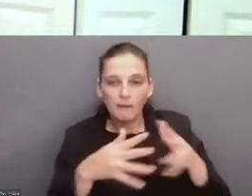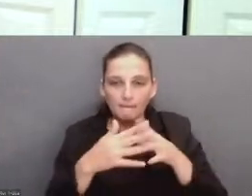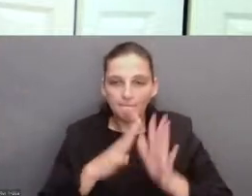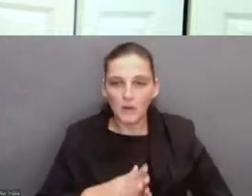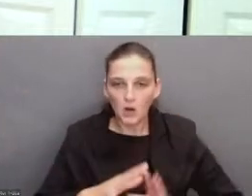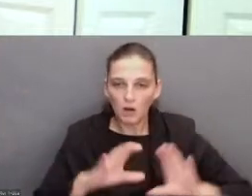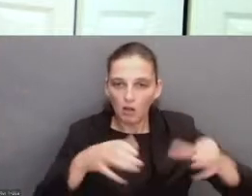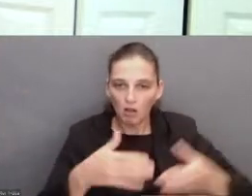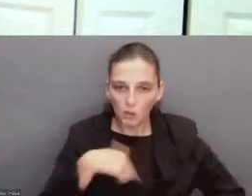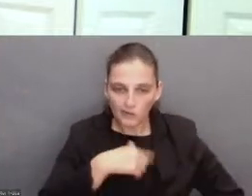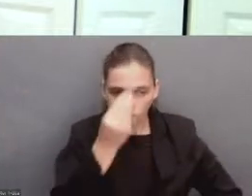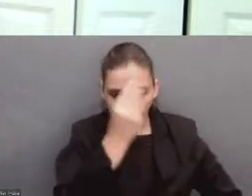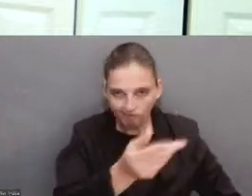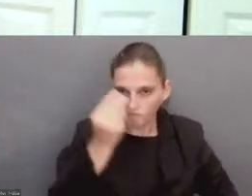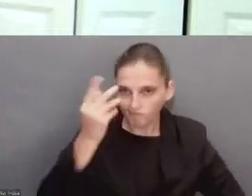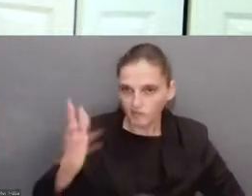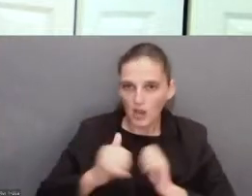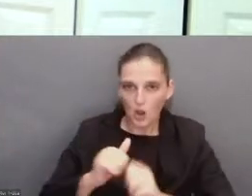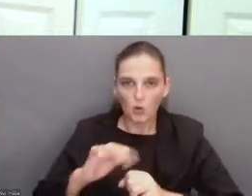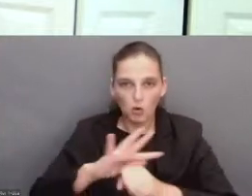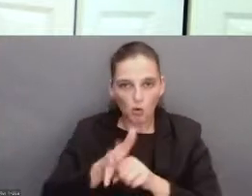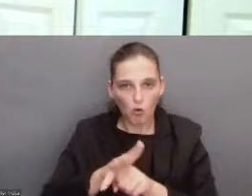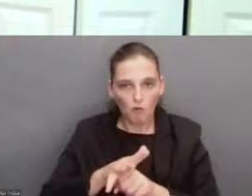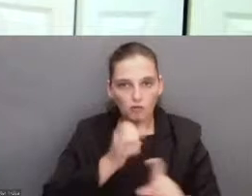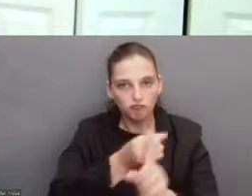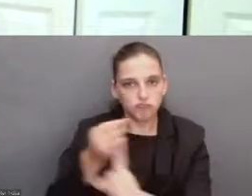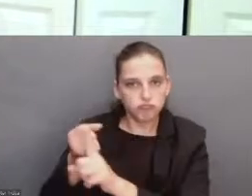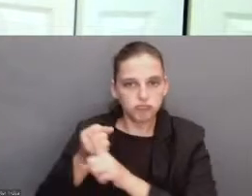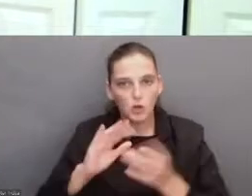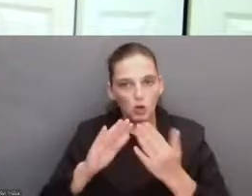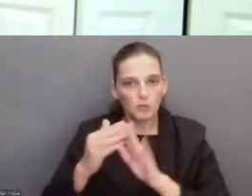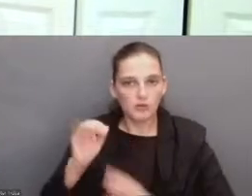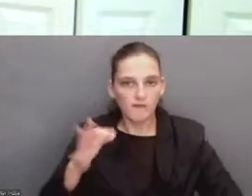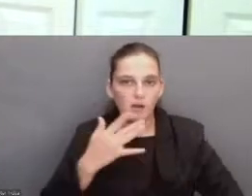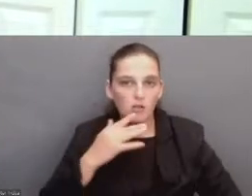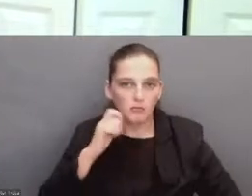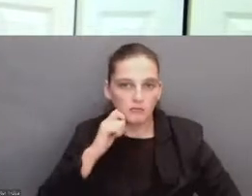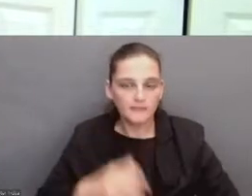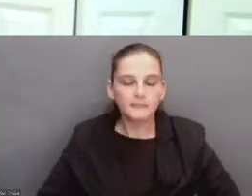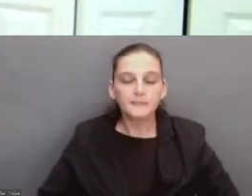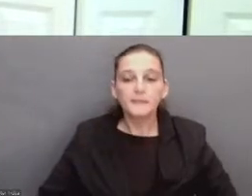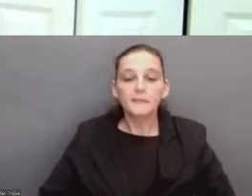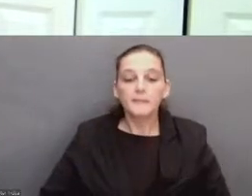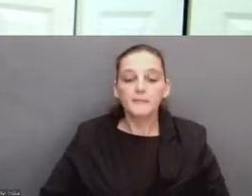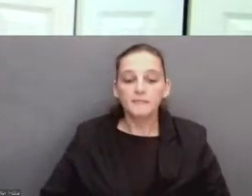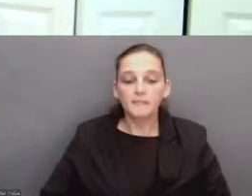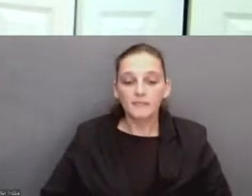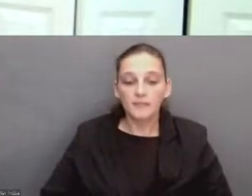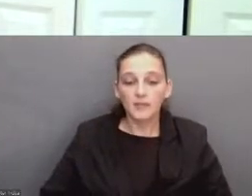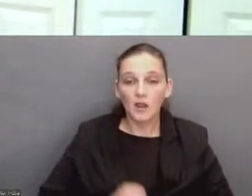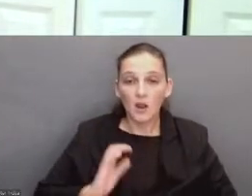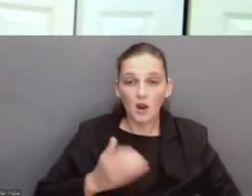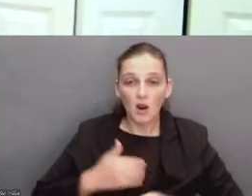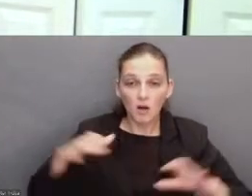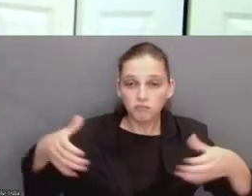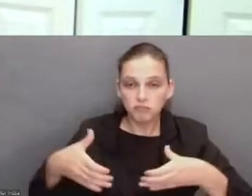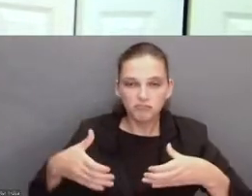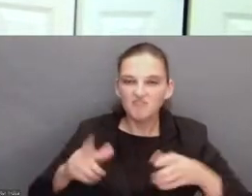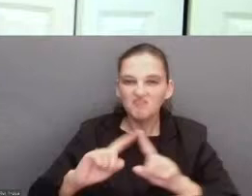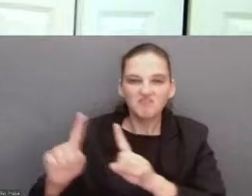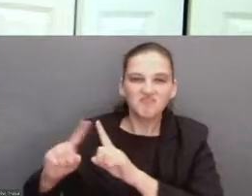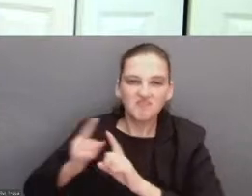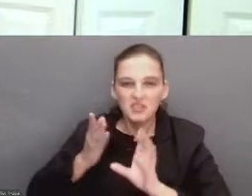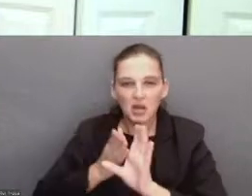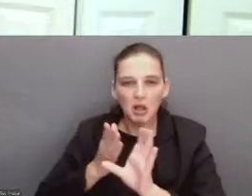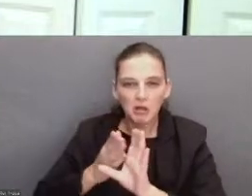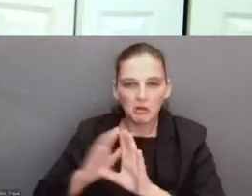about COVID's impact on communities of color. The Alliance is a partnership of several psychological associations,